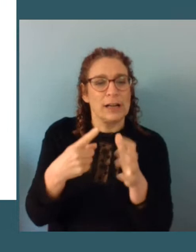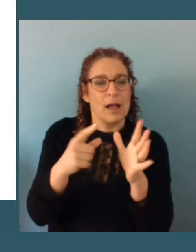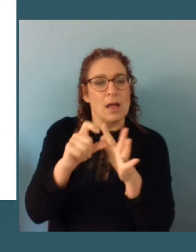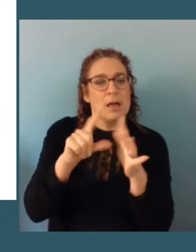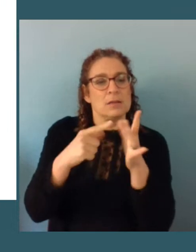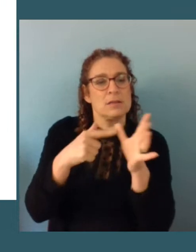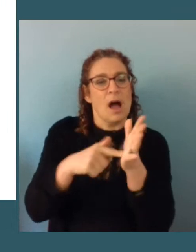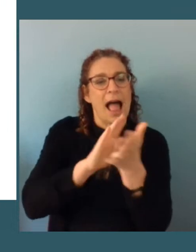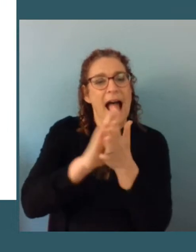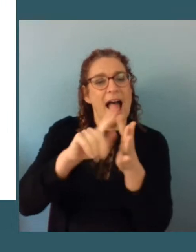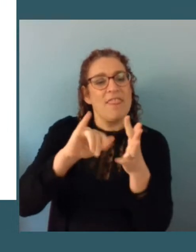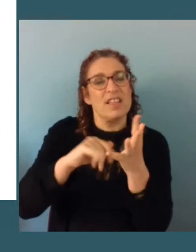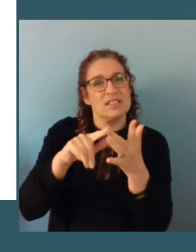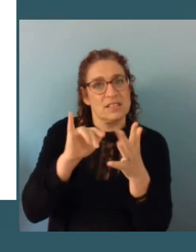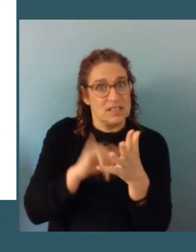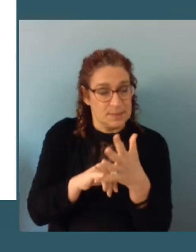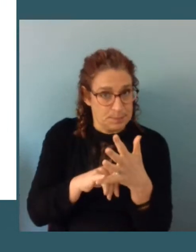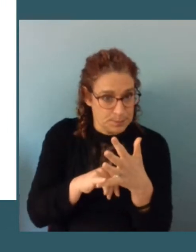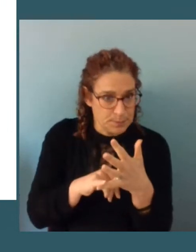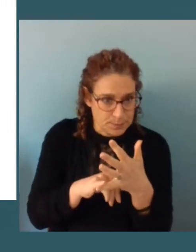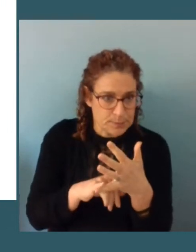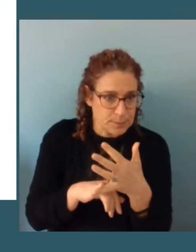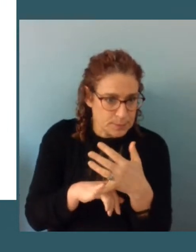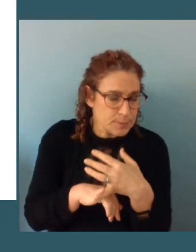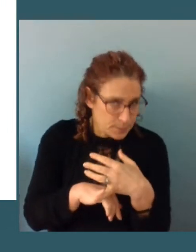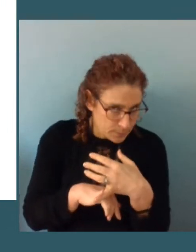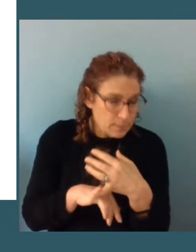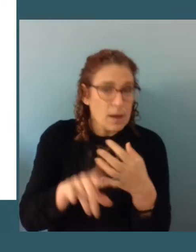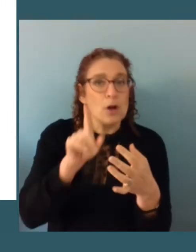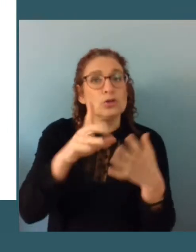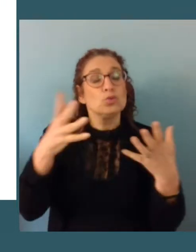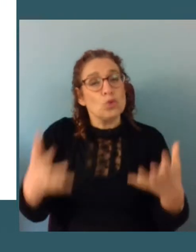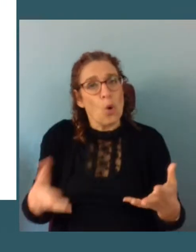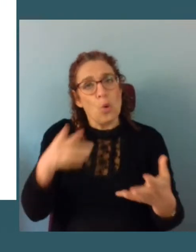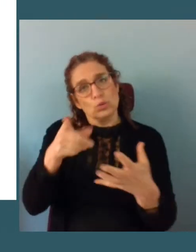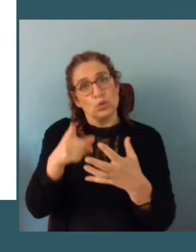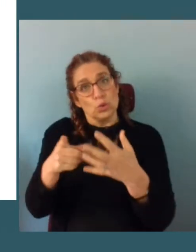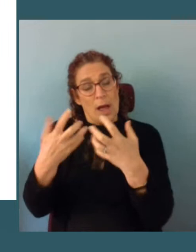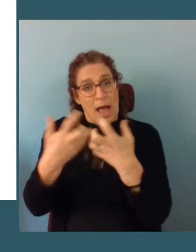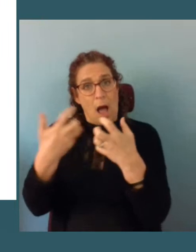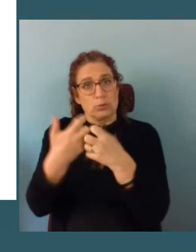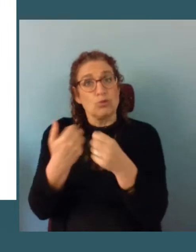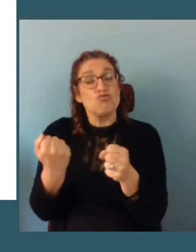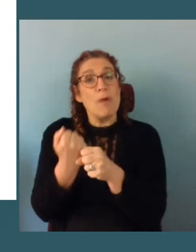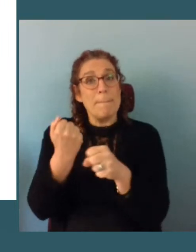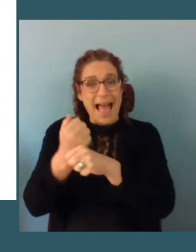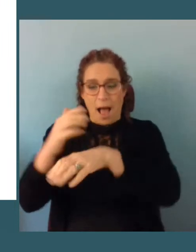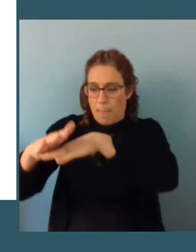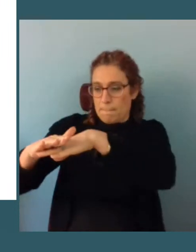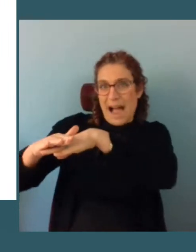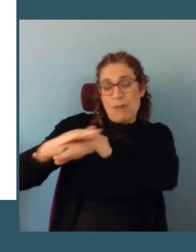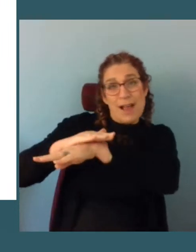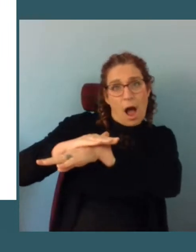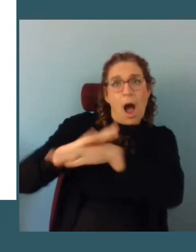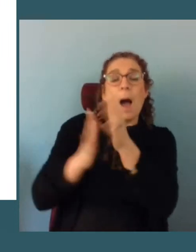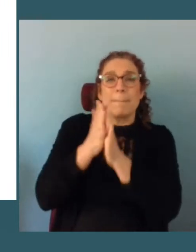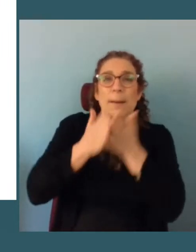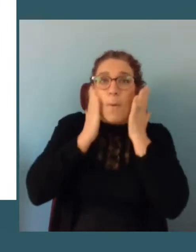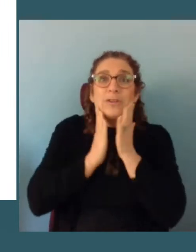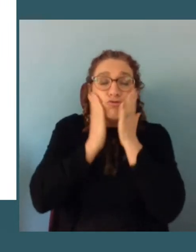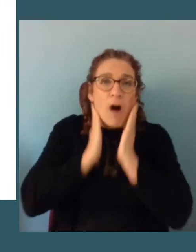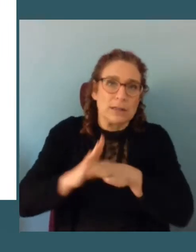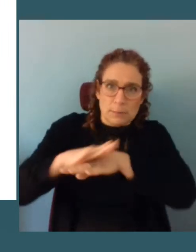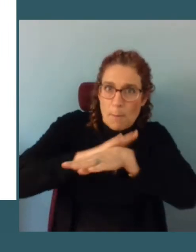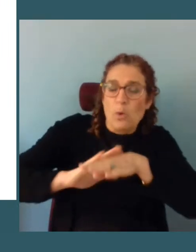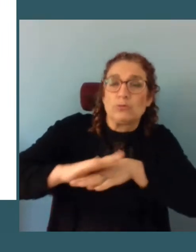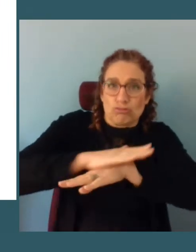One would think that repairing the barrier dysfunction by moisturizing the